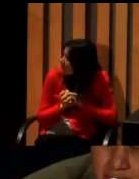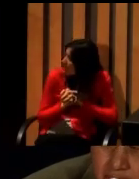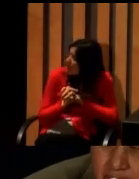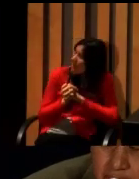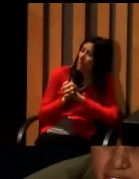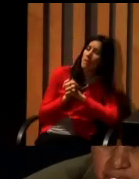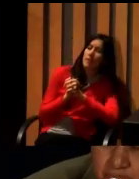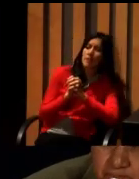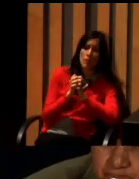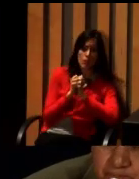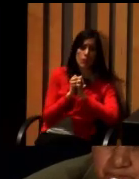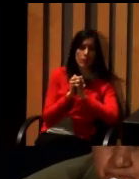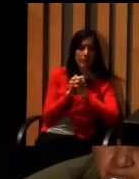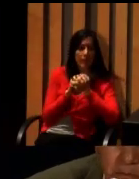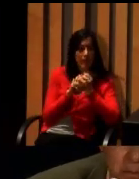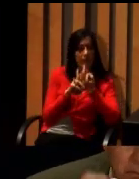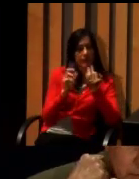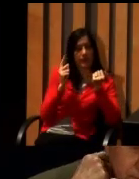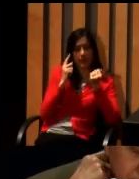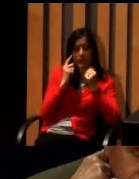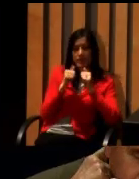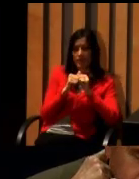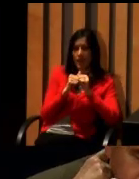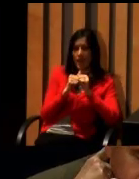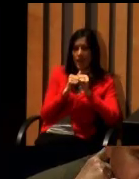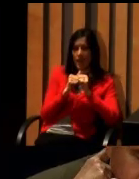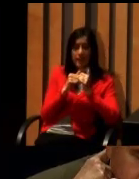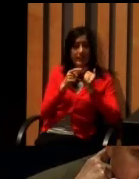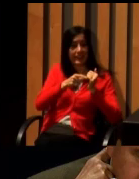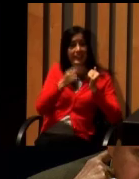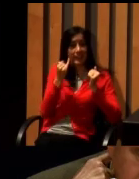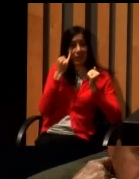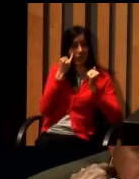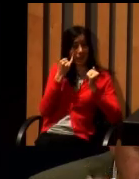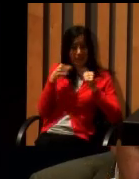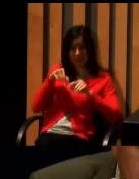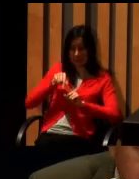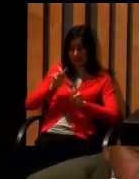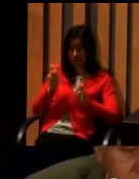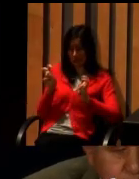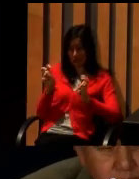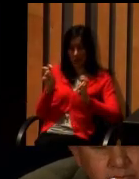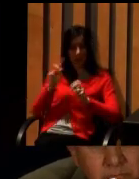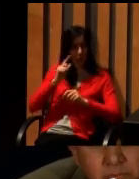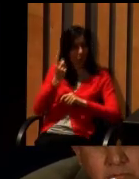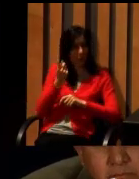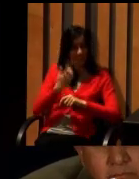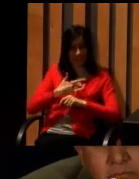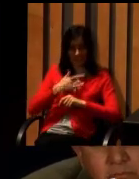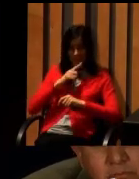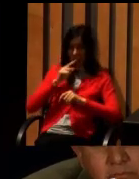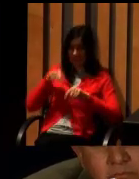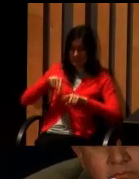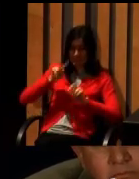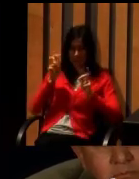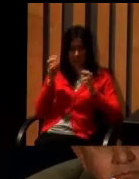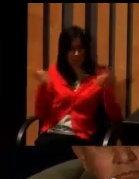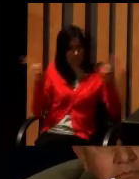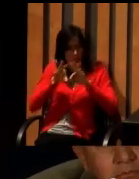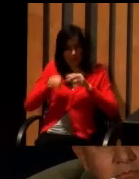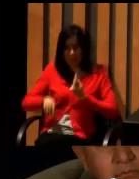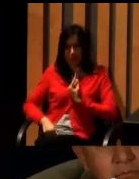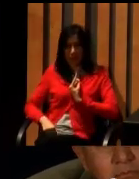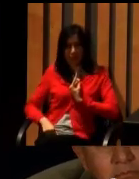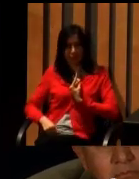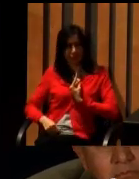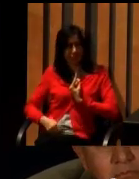that there's something about being around some like-minded people on this issue. I've always felt like I've been in a vacuum, and to actually see